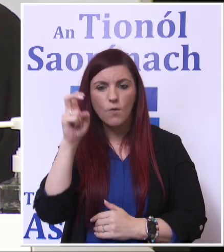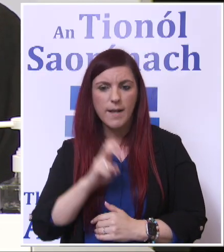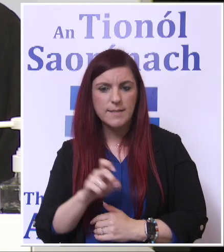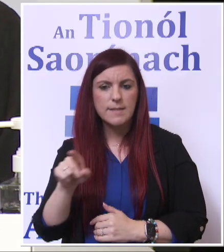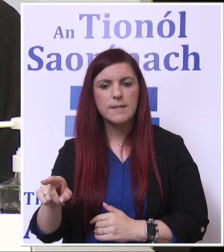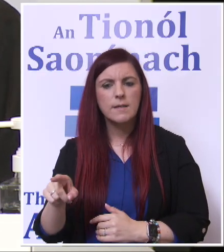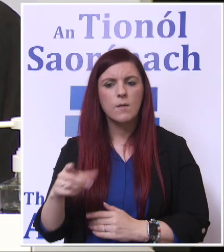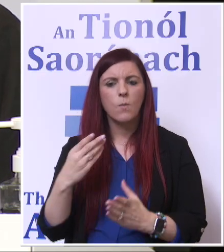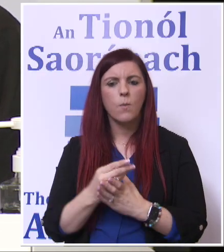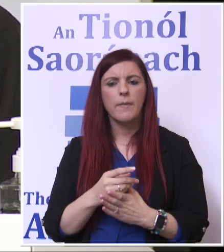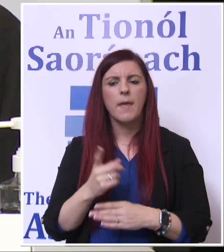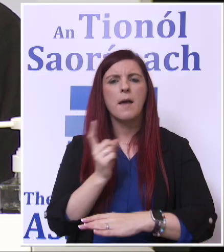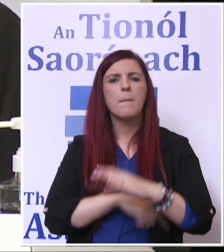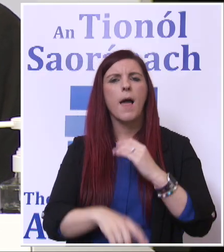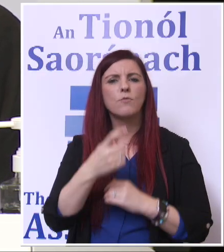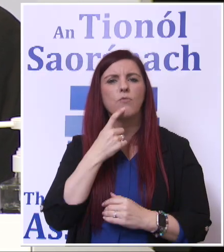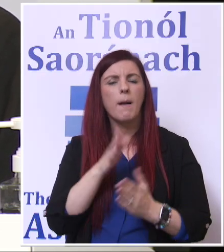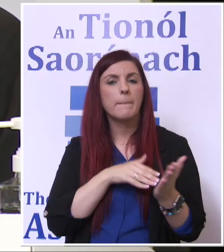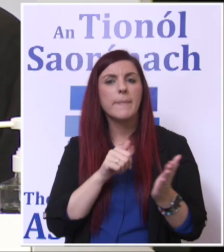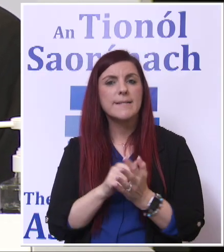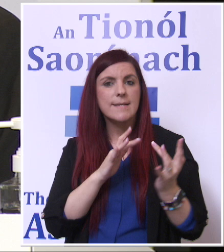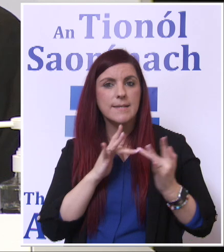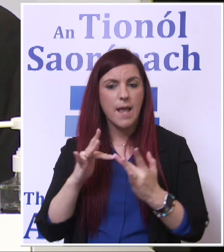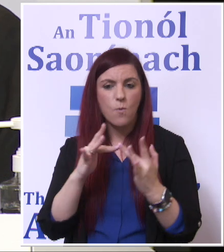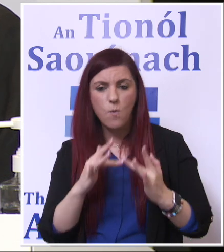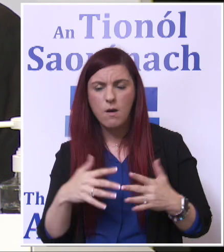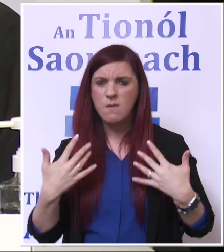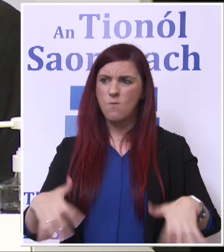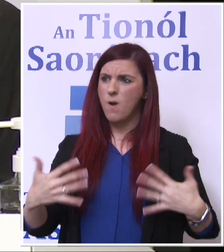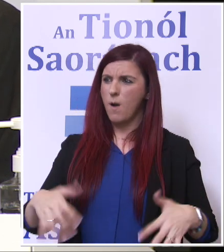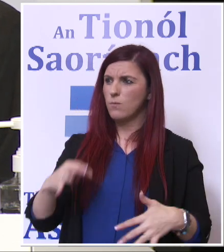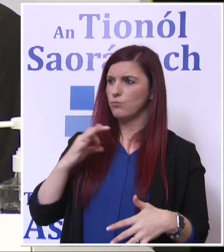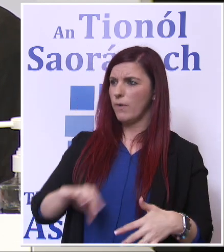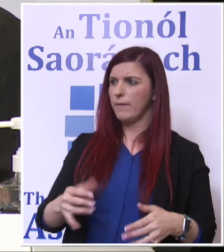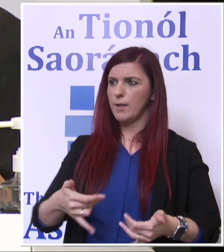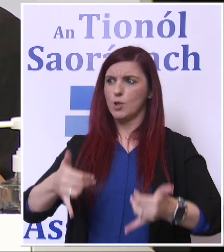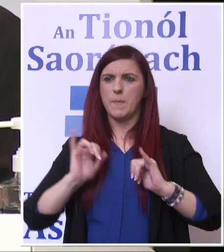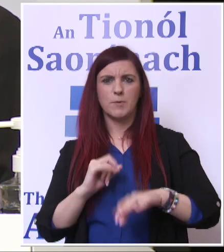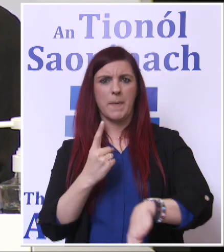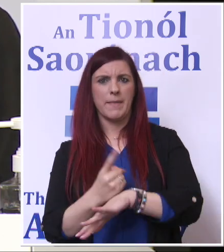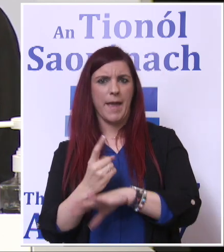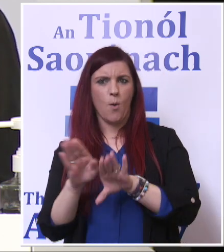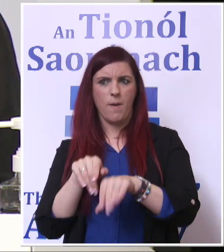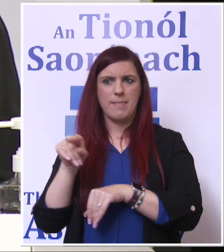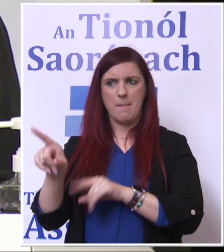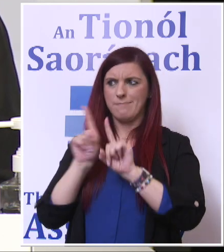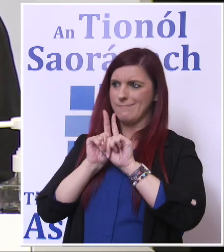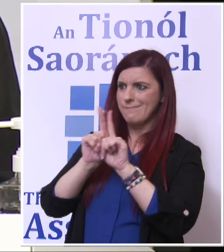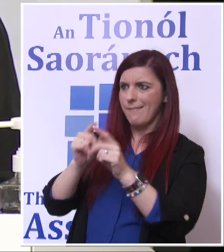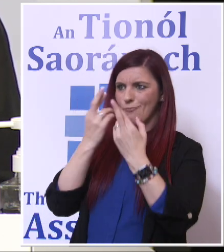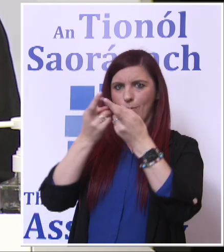with BlackRock Business Network, and again it was such a privilege to be able to